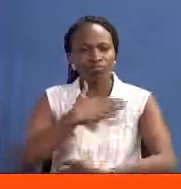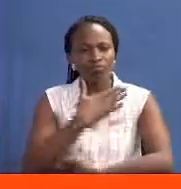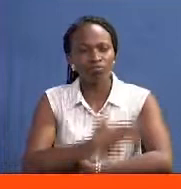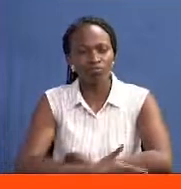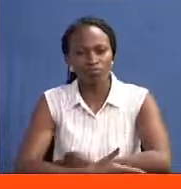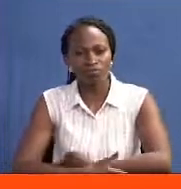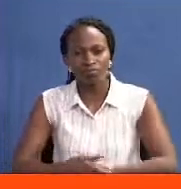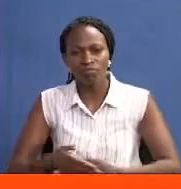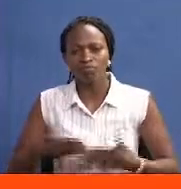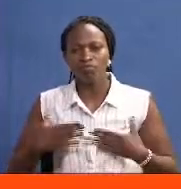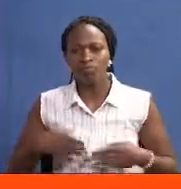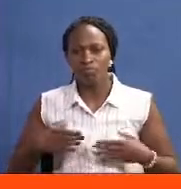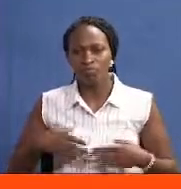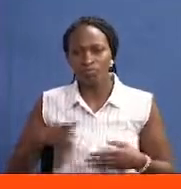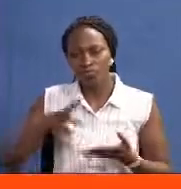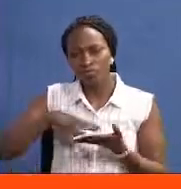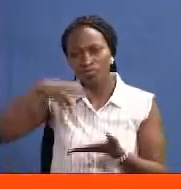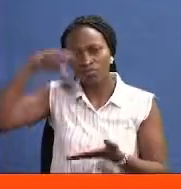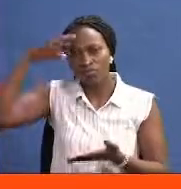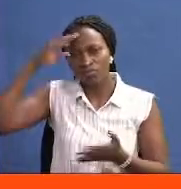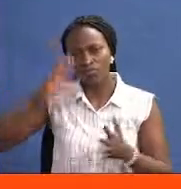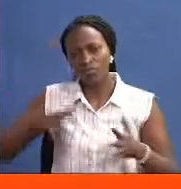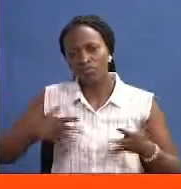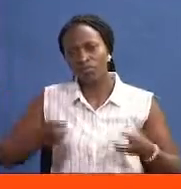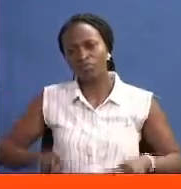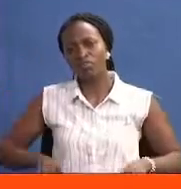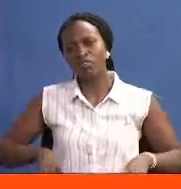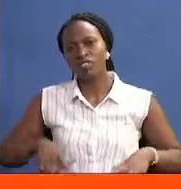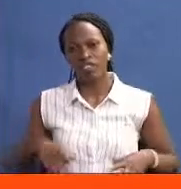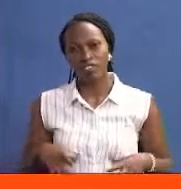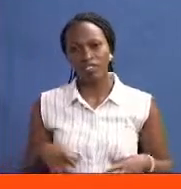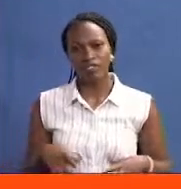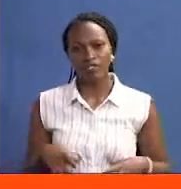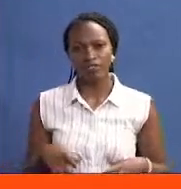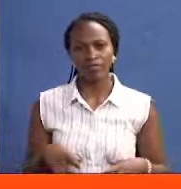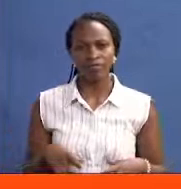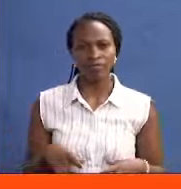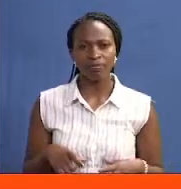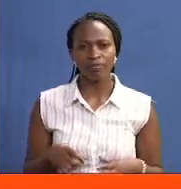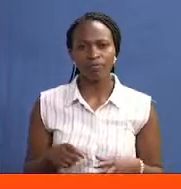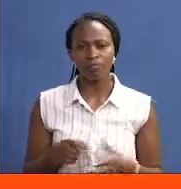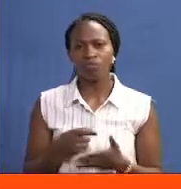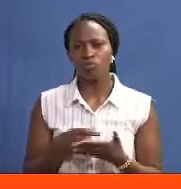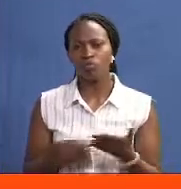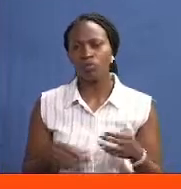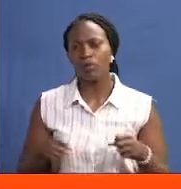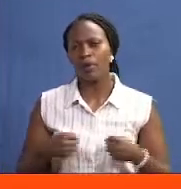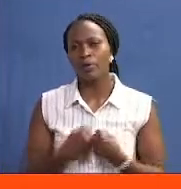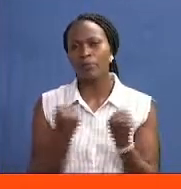new ways of doing things. But I do not think there is any threat per se, because what will happen is